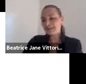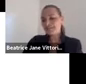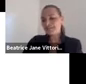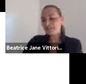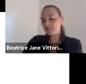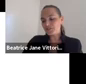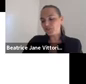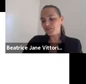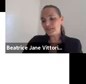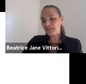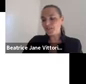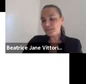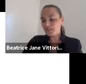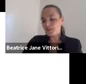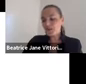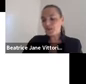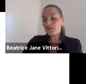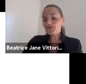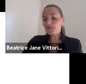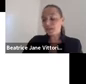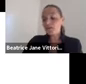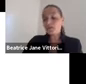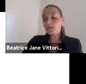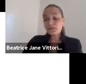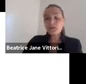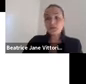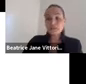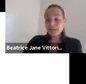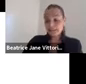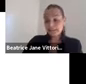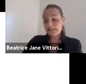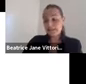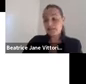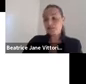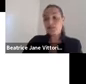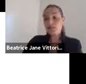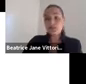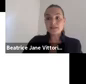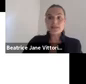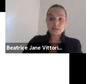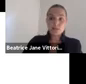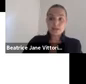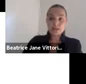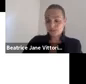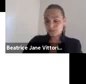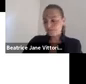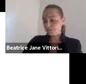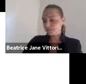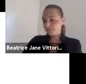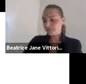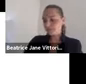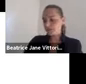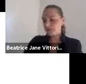Going back to the Reggio Emilia schools and its principle was for me really important at this time and to address these